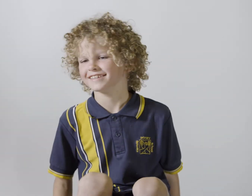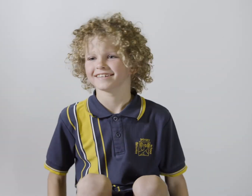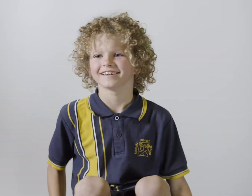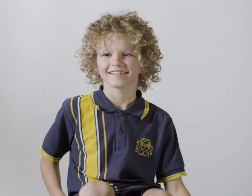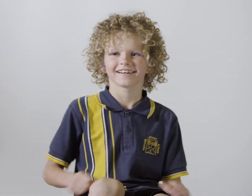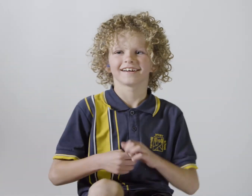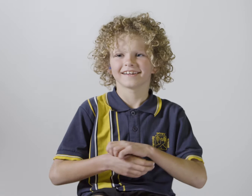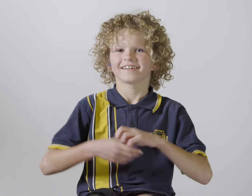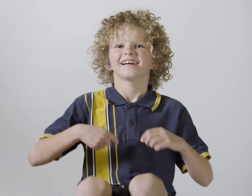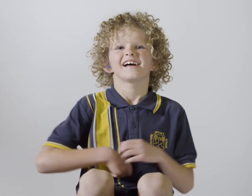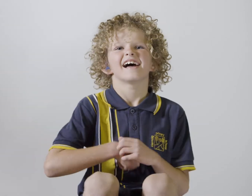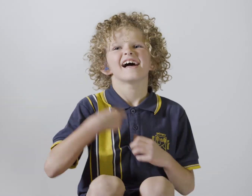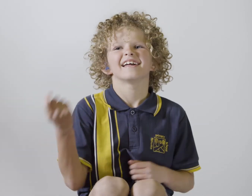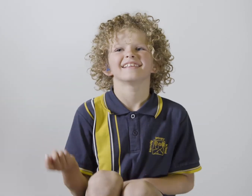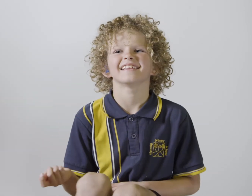So then I looked like a ghost.